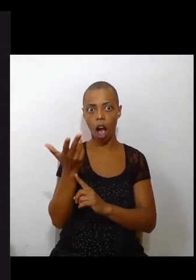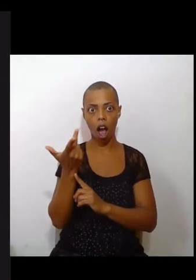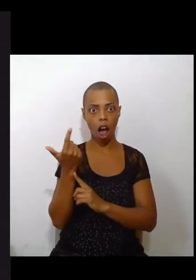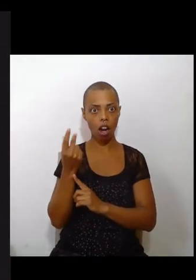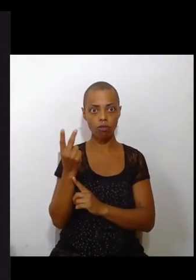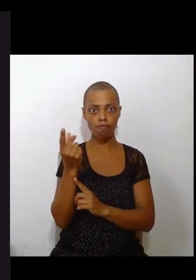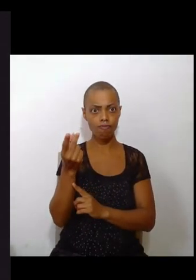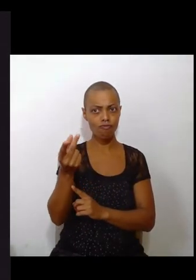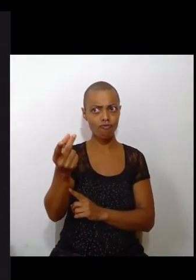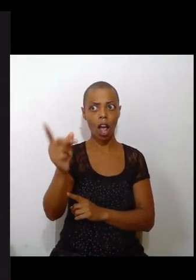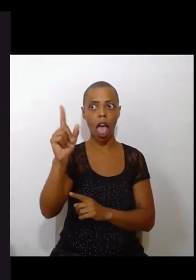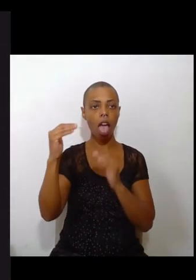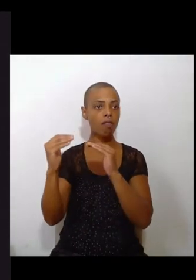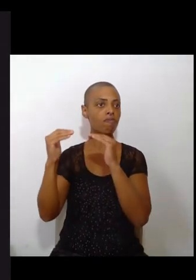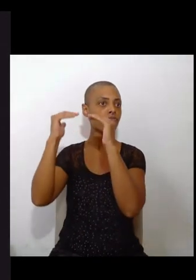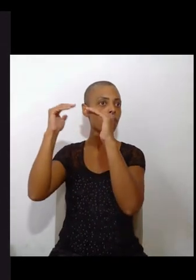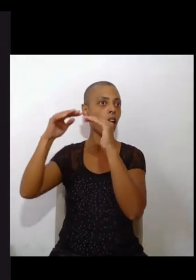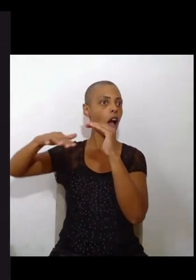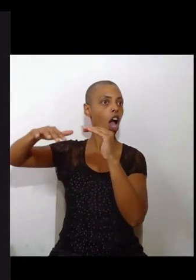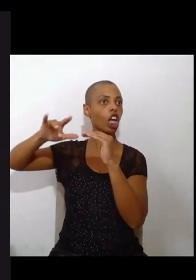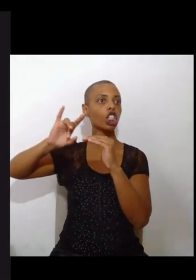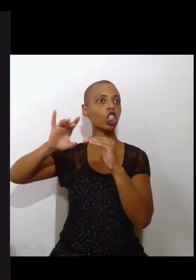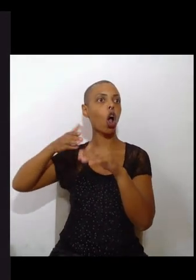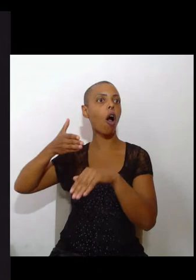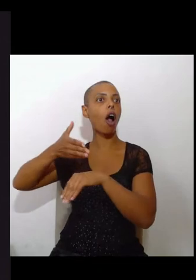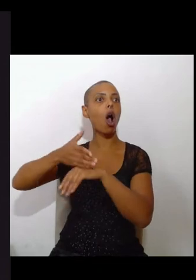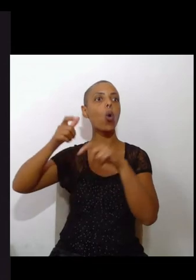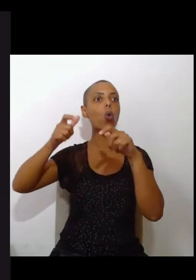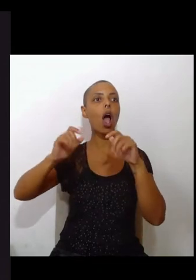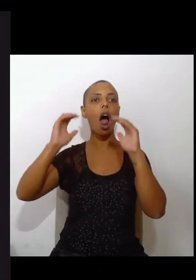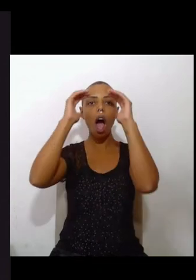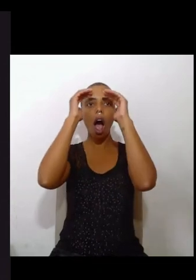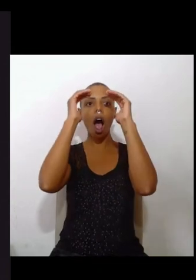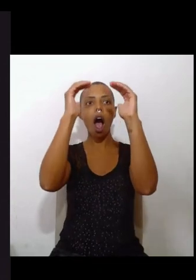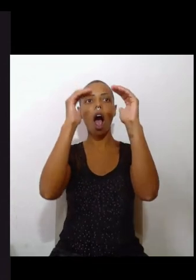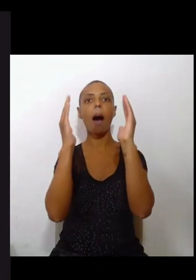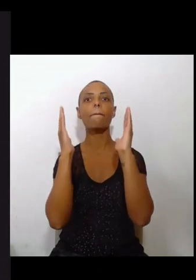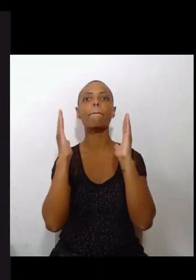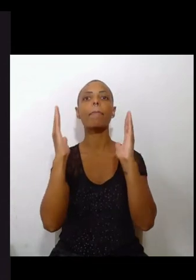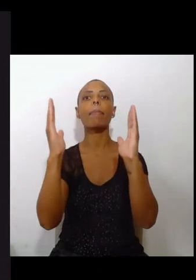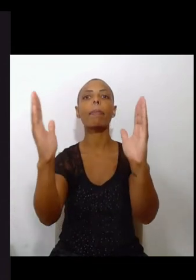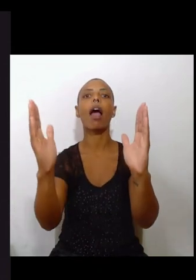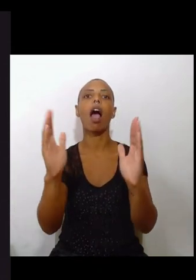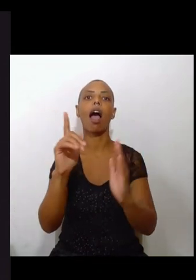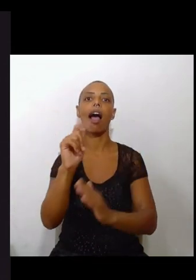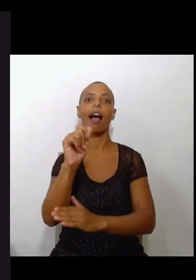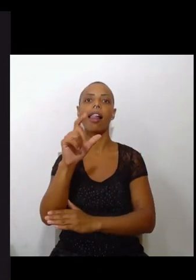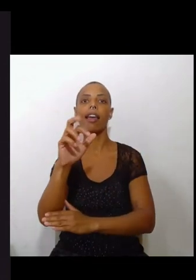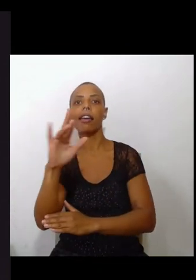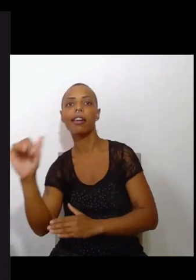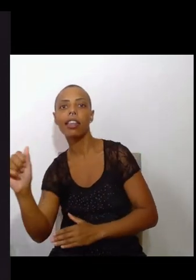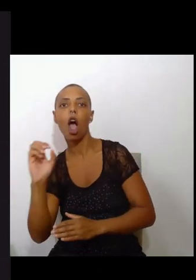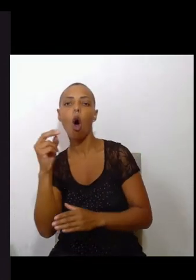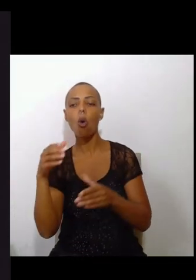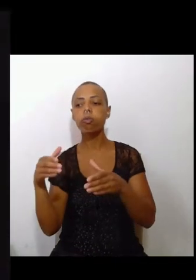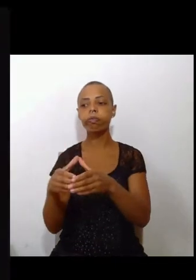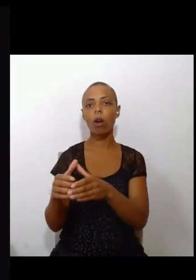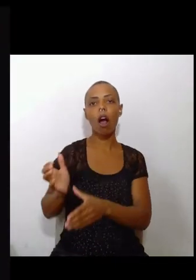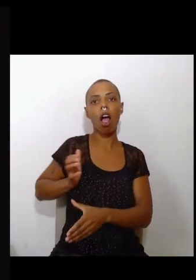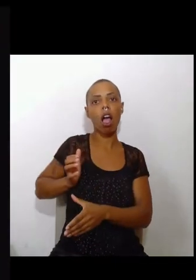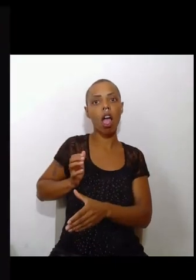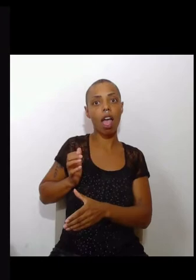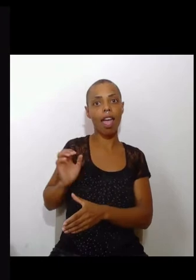it's only on sale for people who can afford it so the movement of wall painting also started very late in